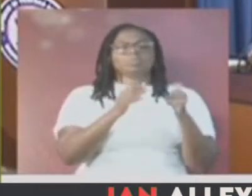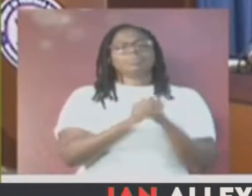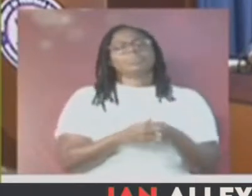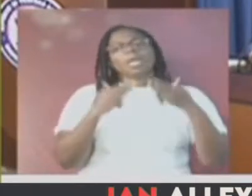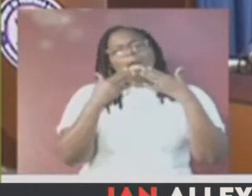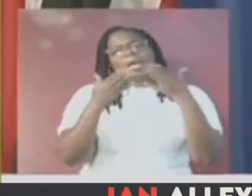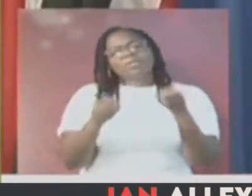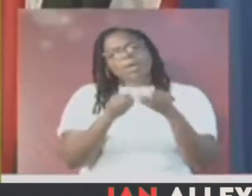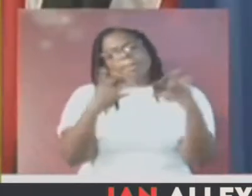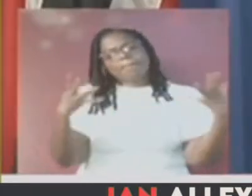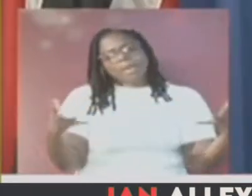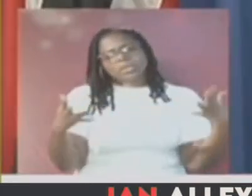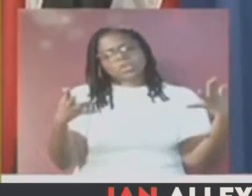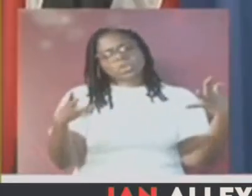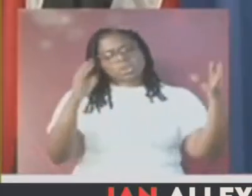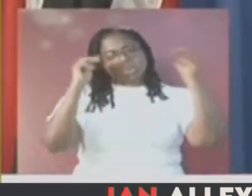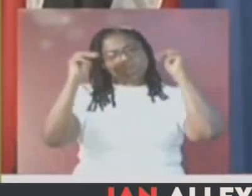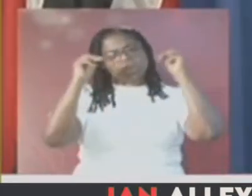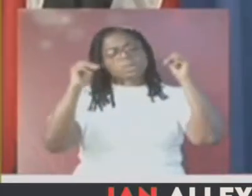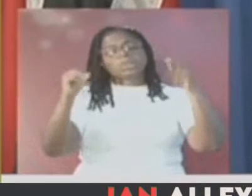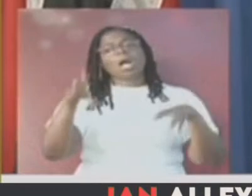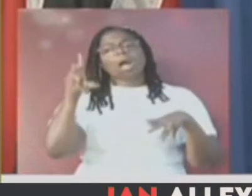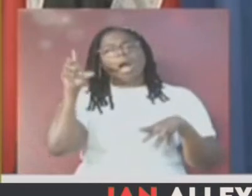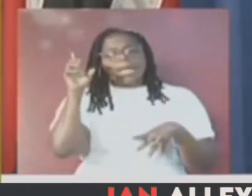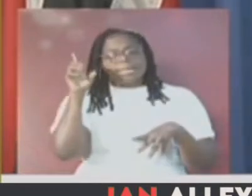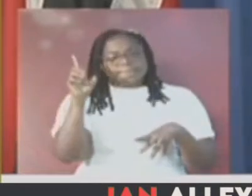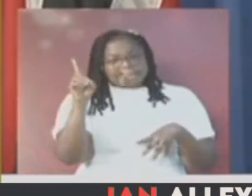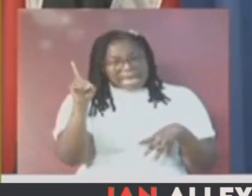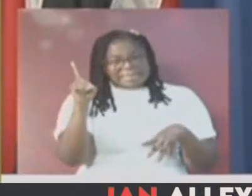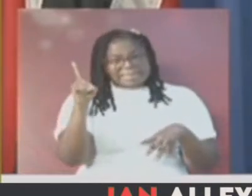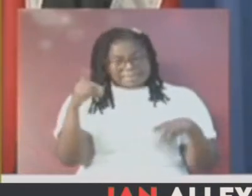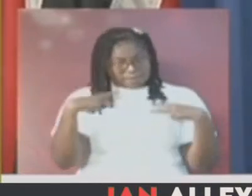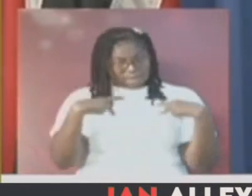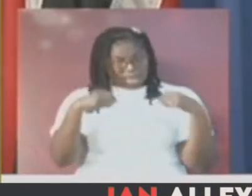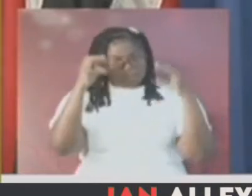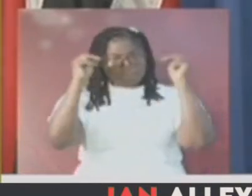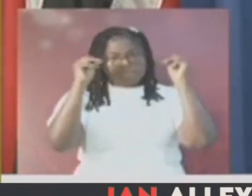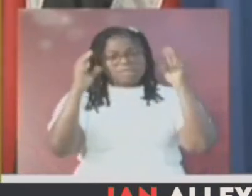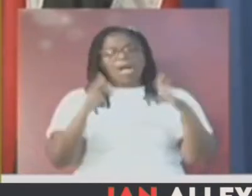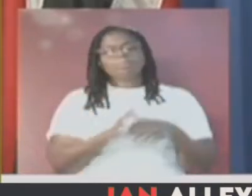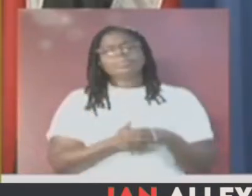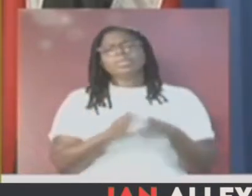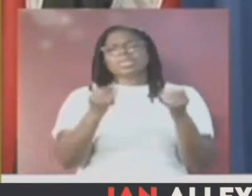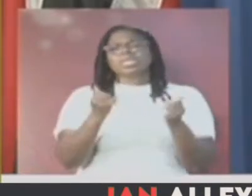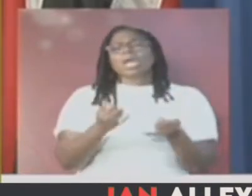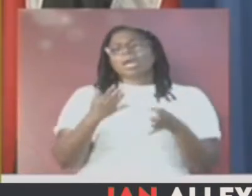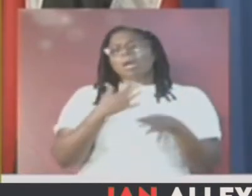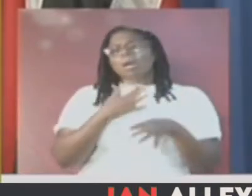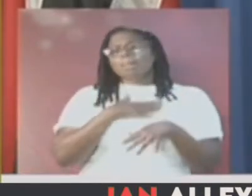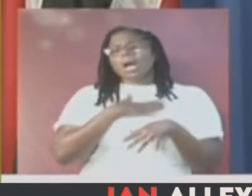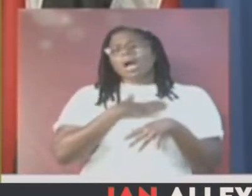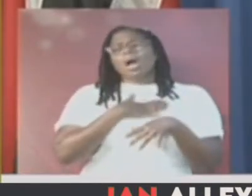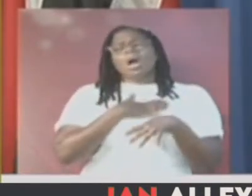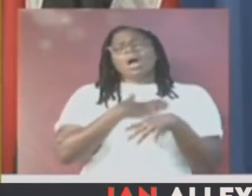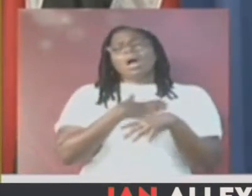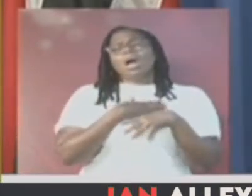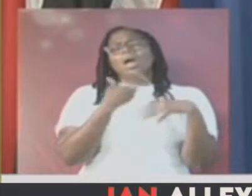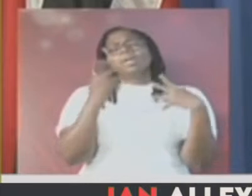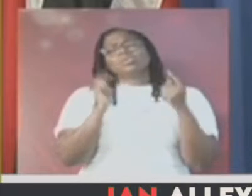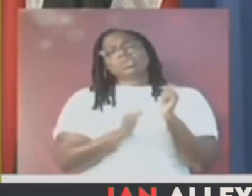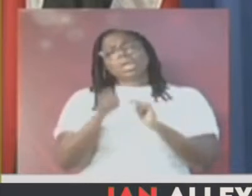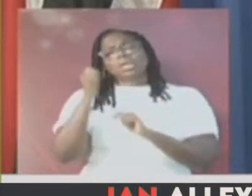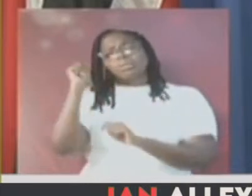Fellow citizens, this podium is very familiar to me, and it should be familiar to